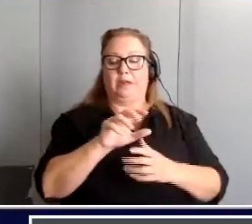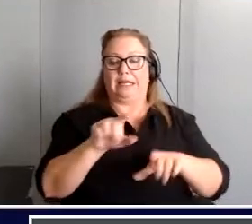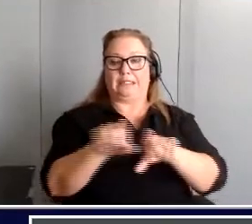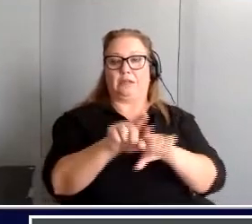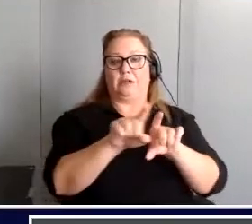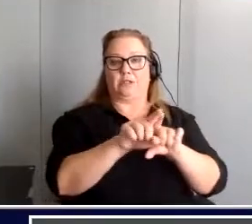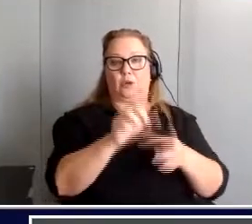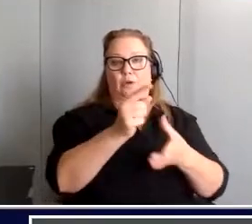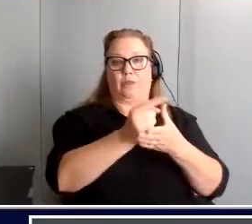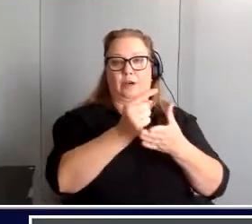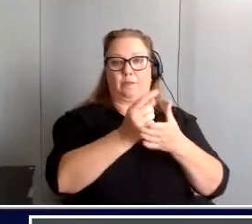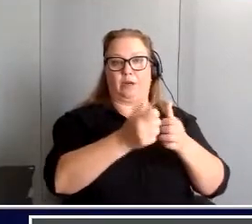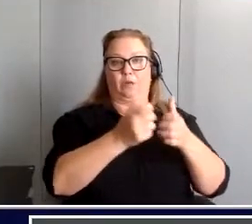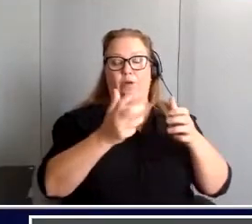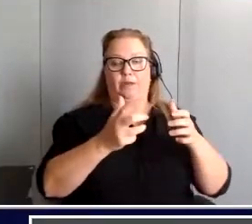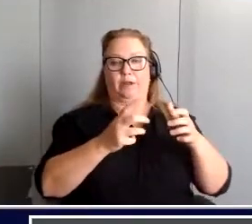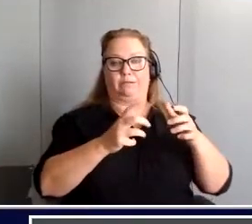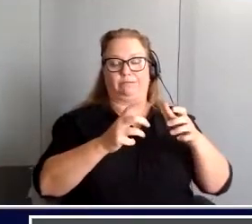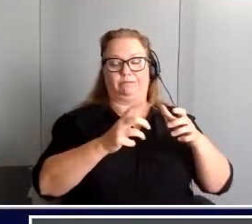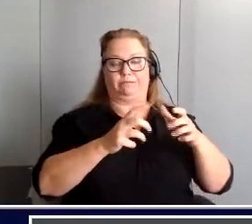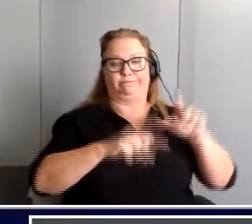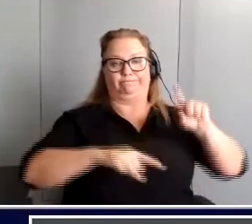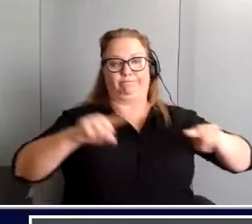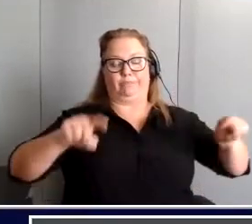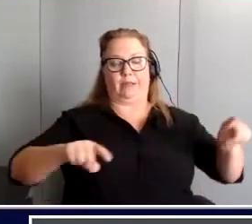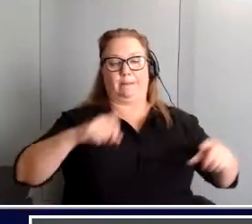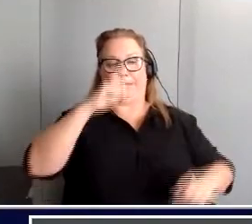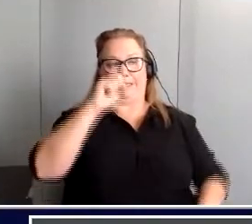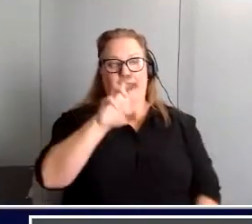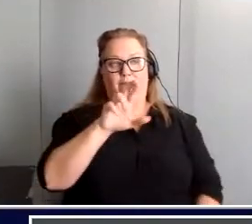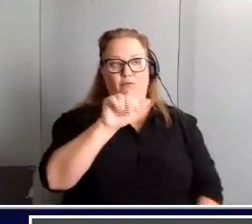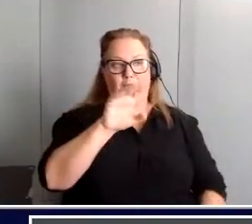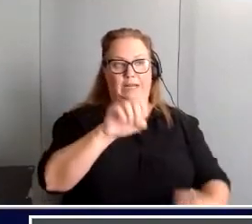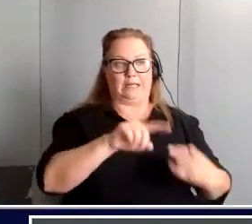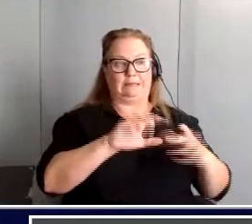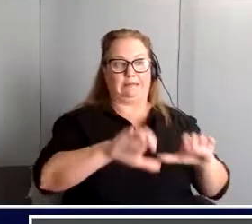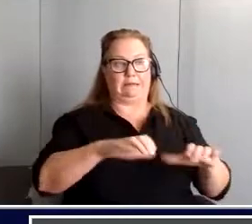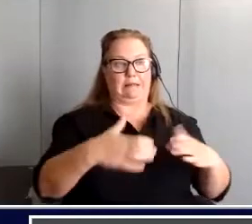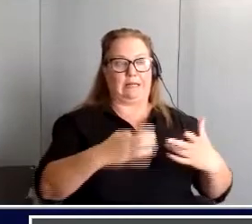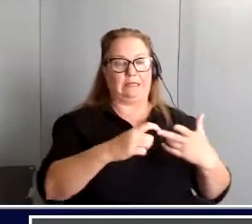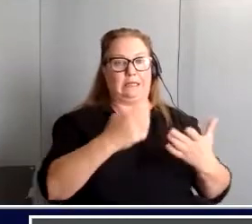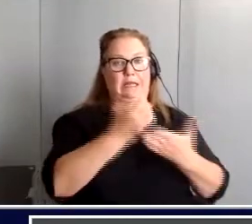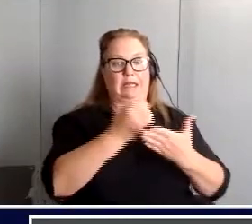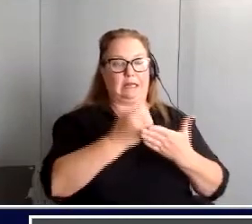therapy without differentiation based on race, class, economic, sex.